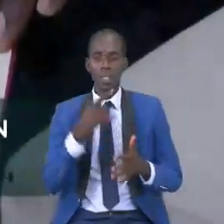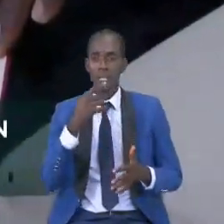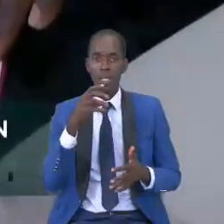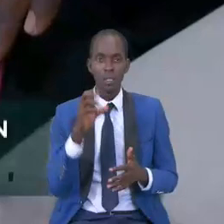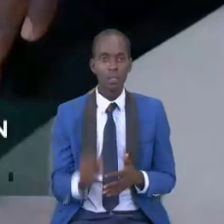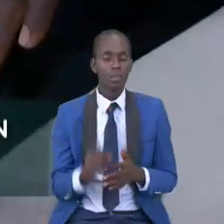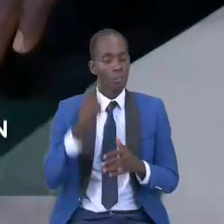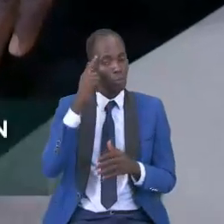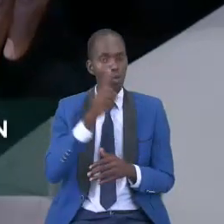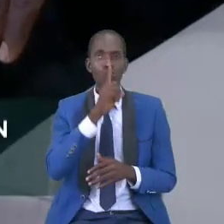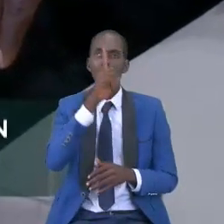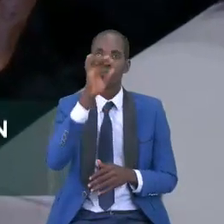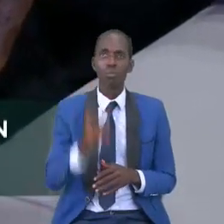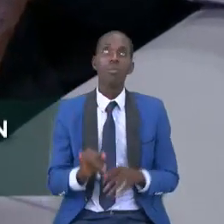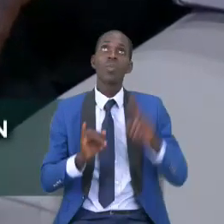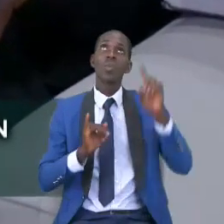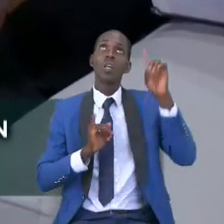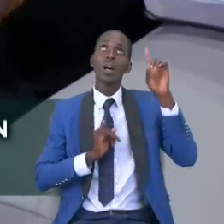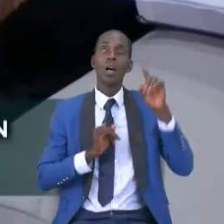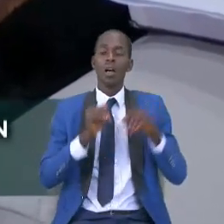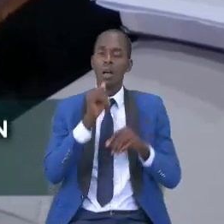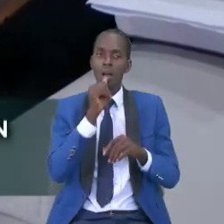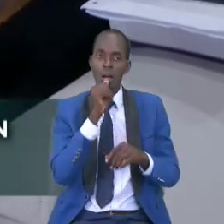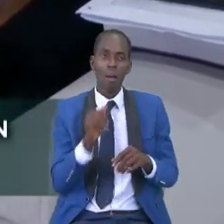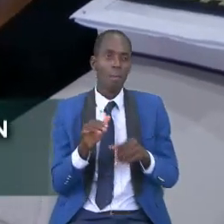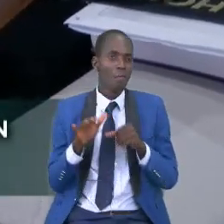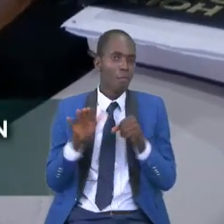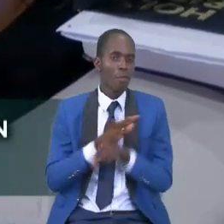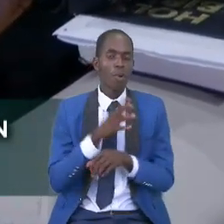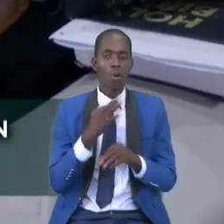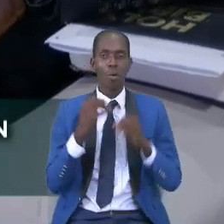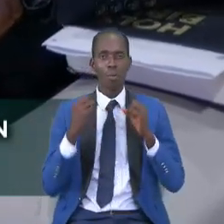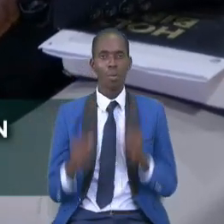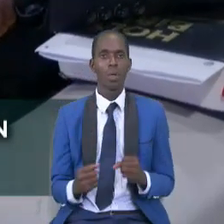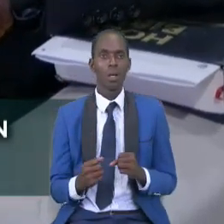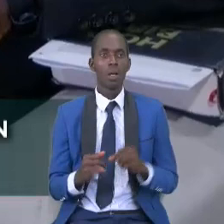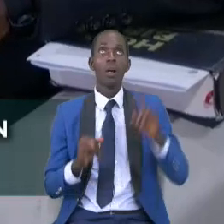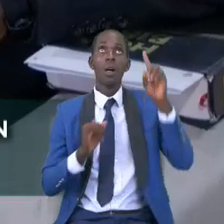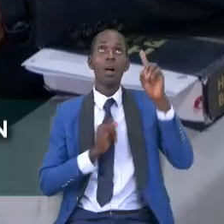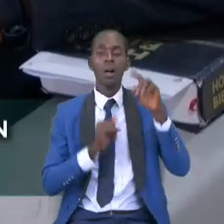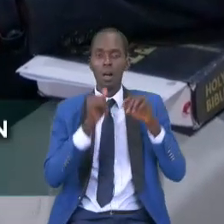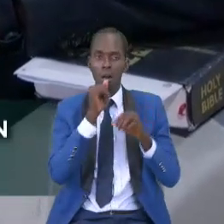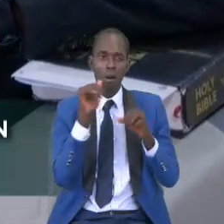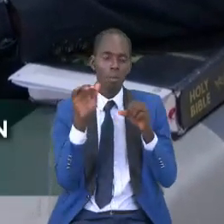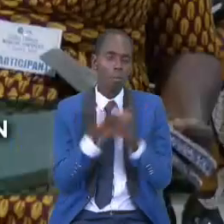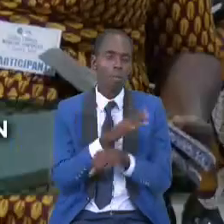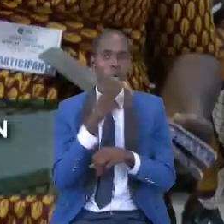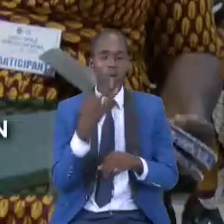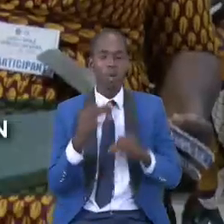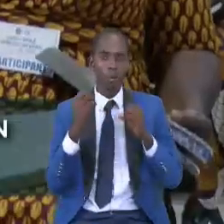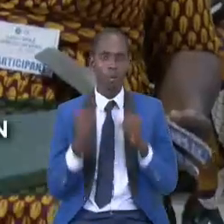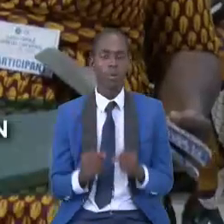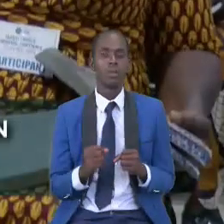but truly I am full of power. I am full of